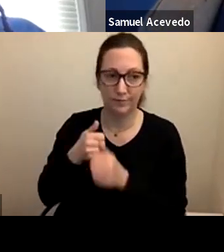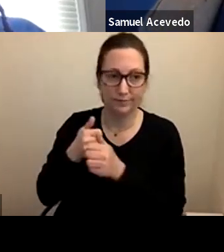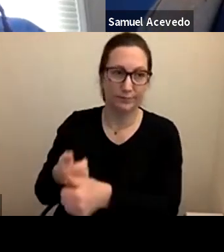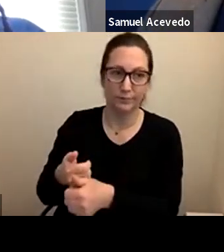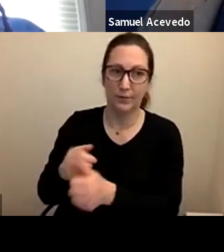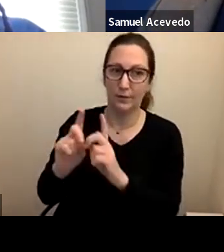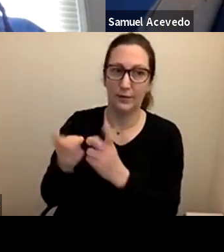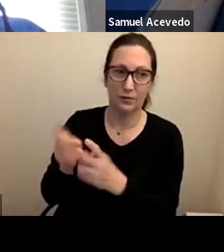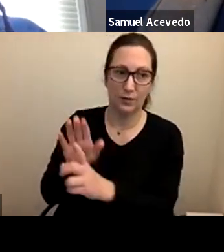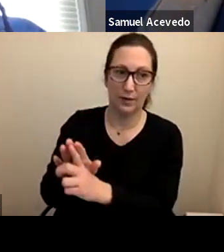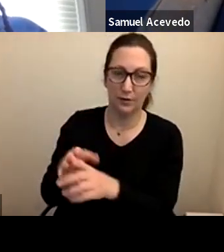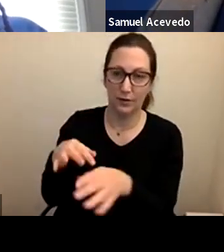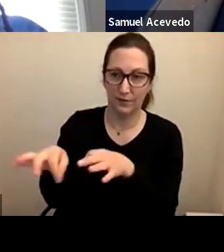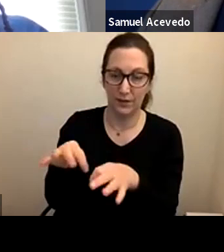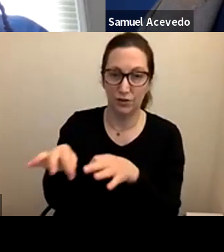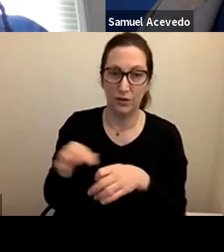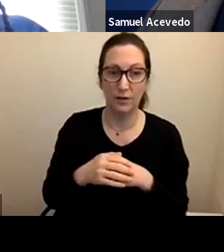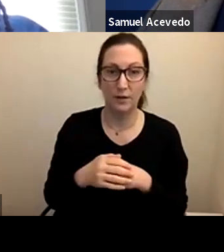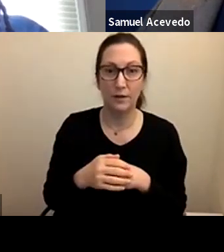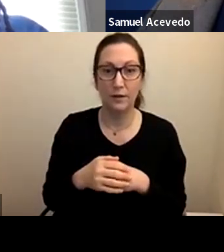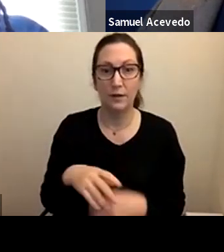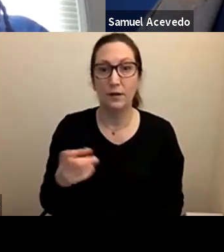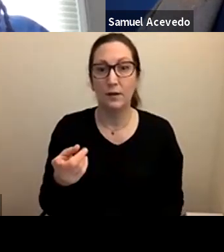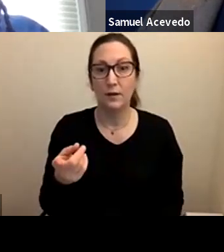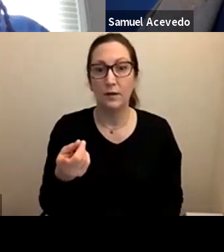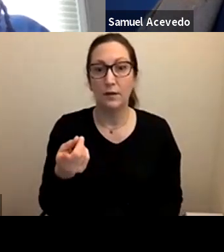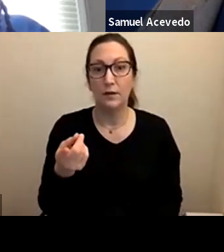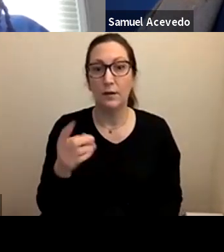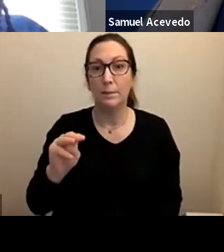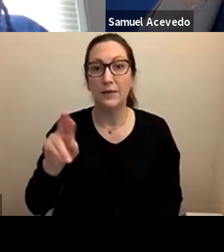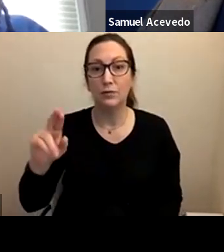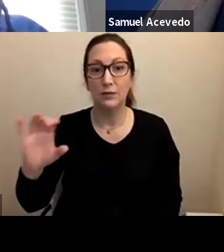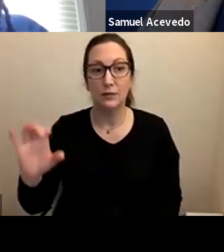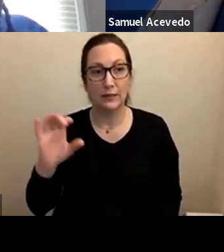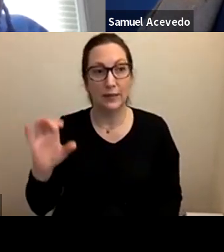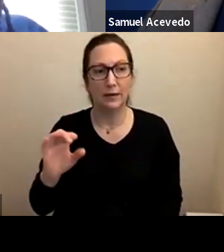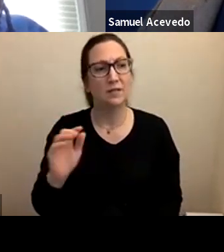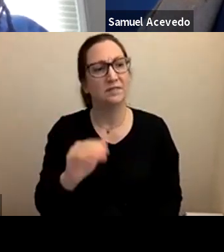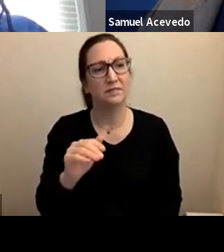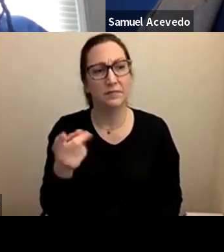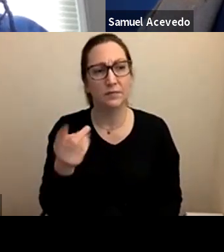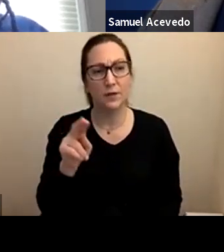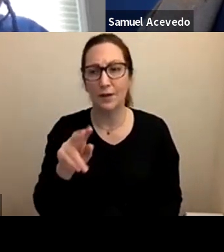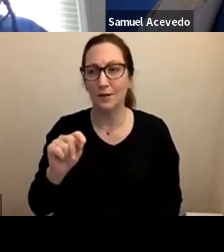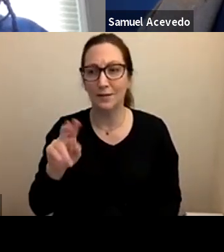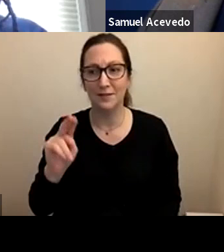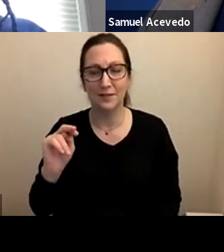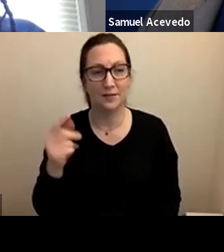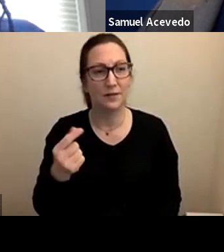point. Perhaps it might be helpful, Dr. Tung, for you to give us your definition of